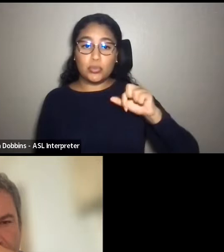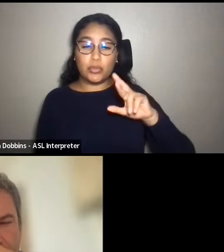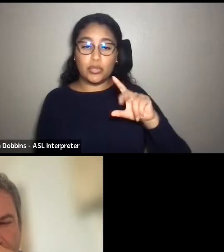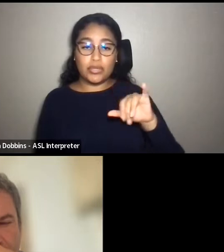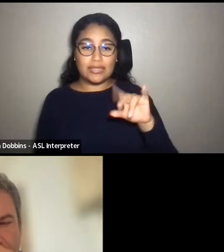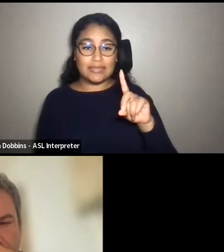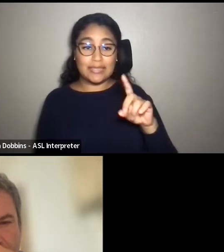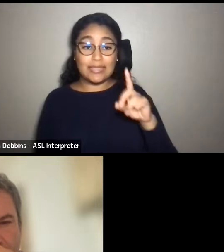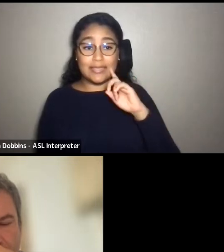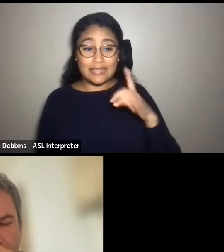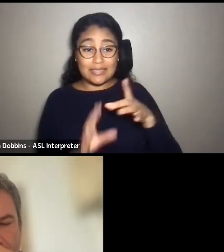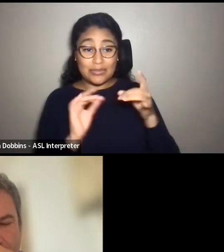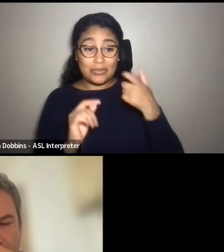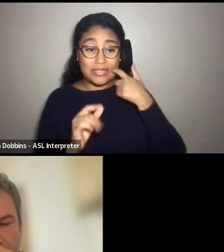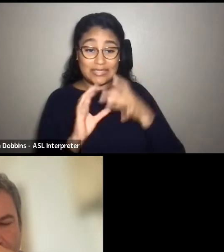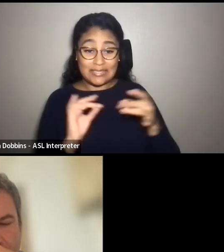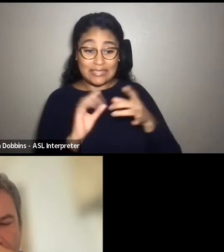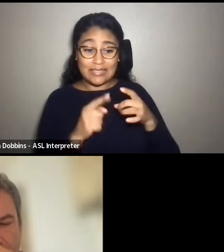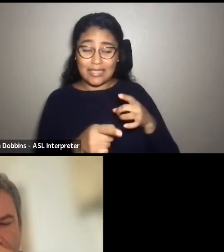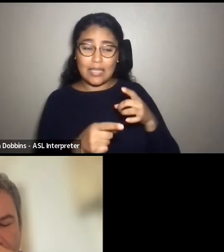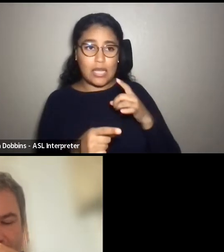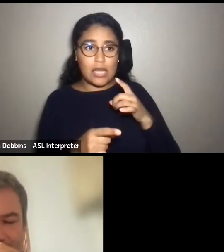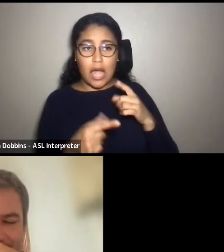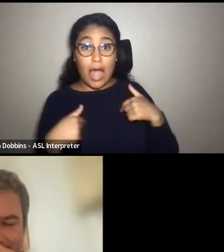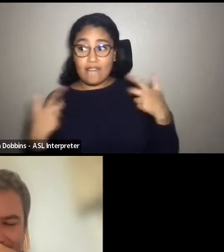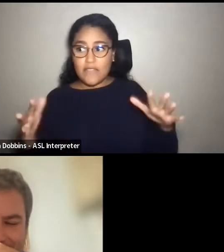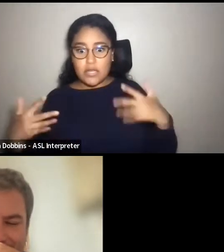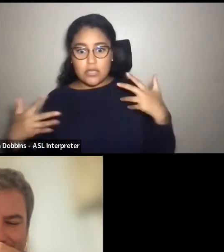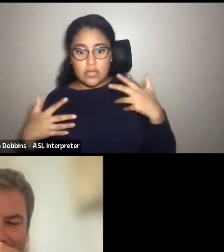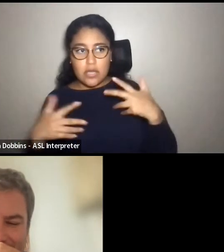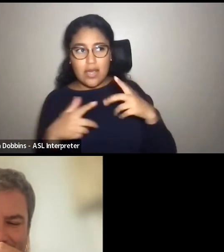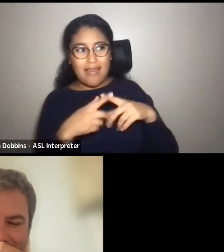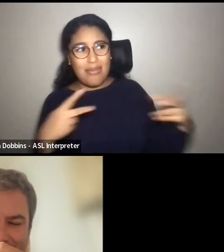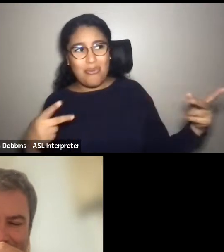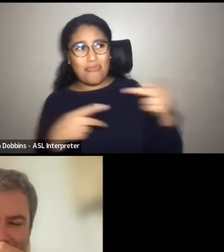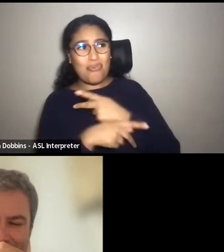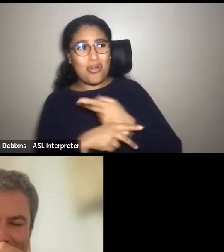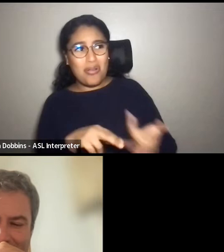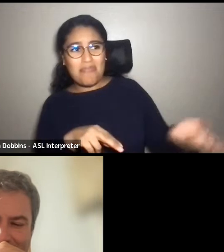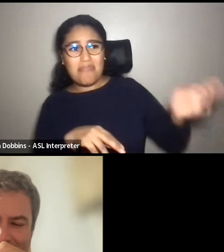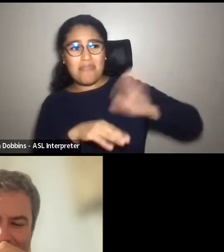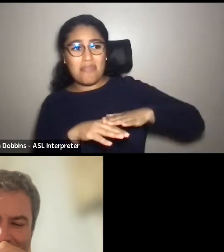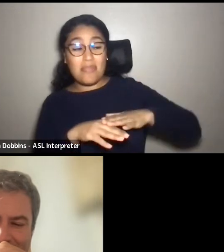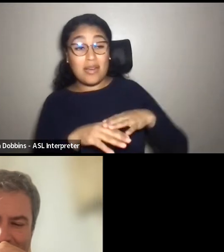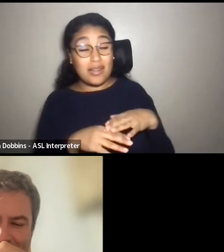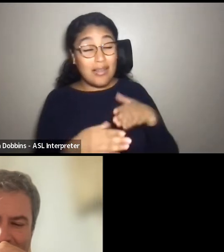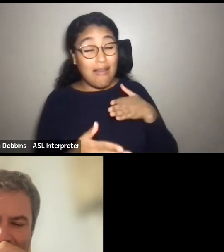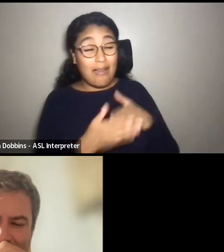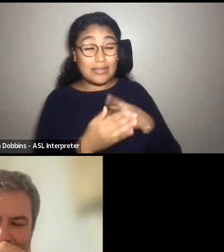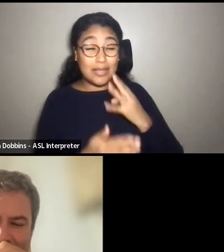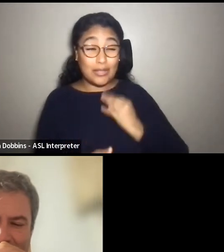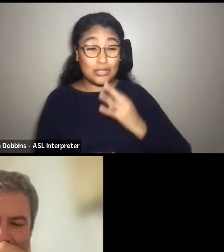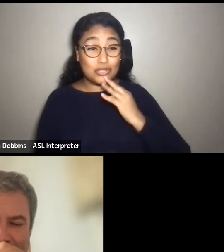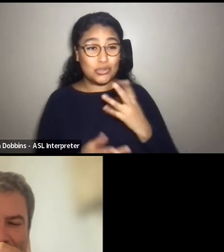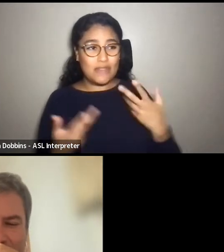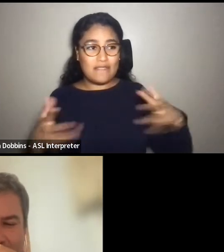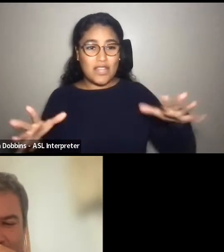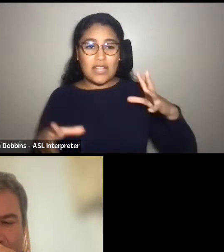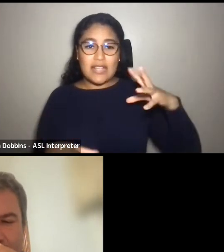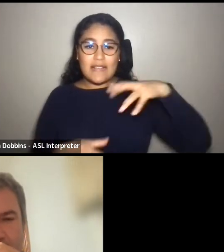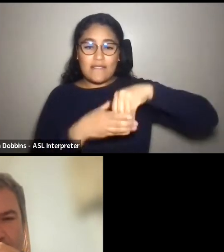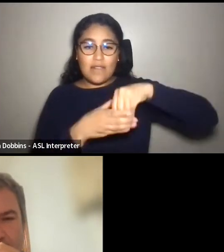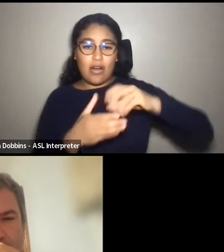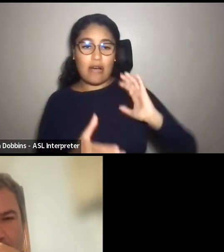distress, anger, and fear than we were already experiencing. On top of the anti-Semitism that was already prevalent on our